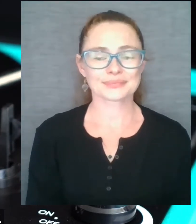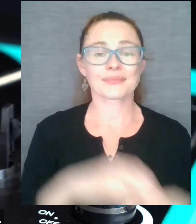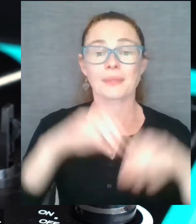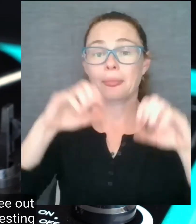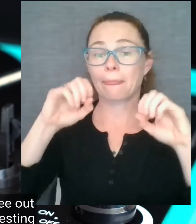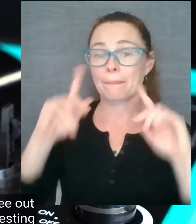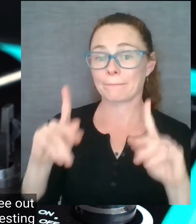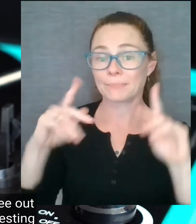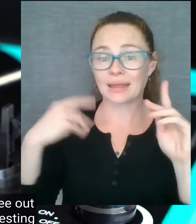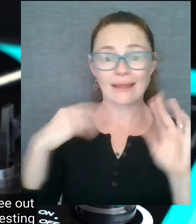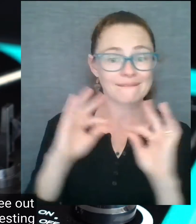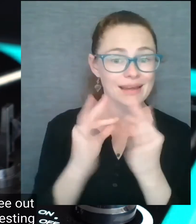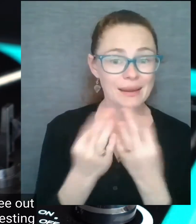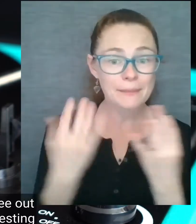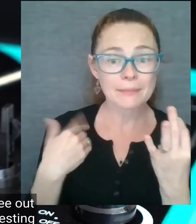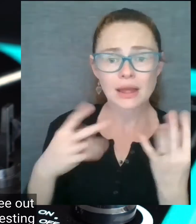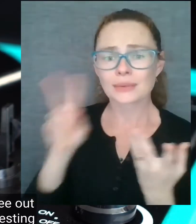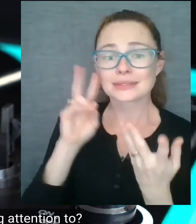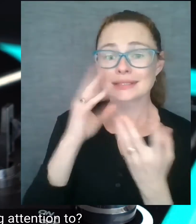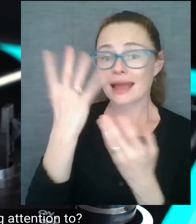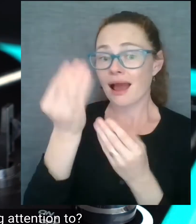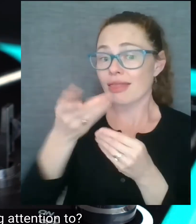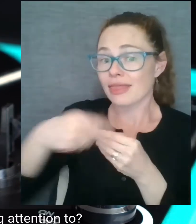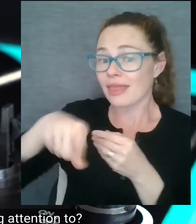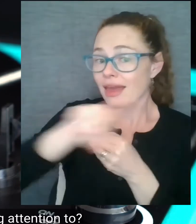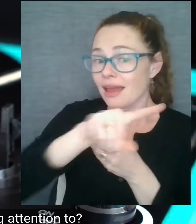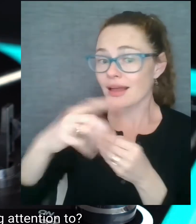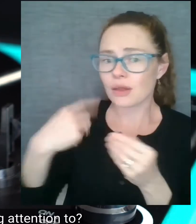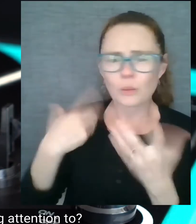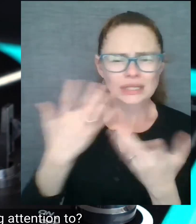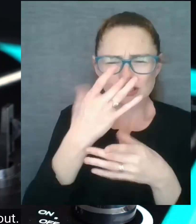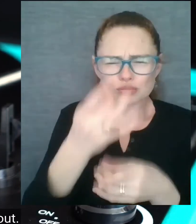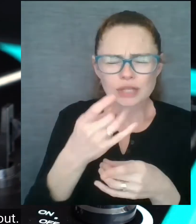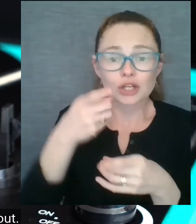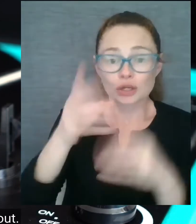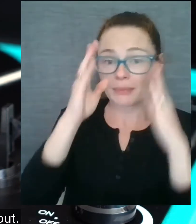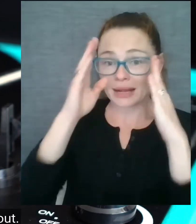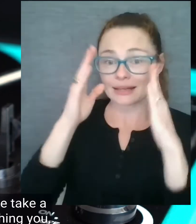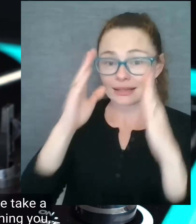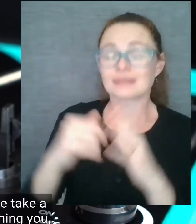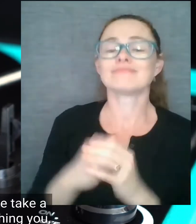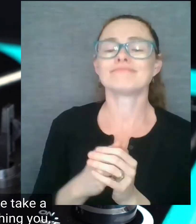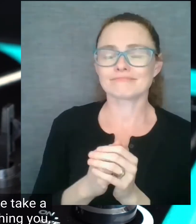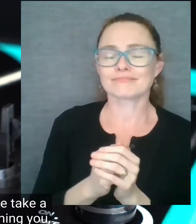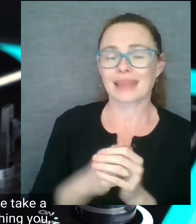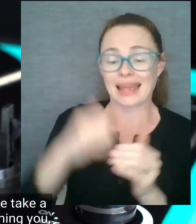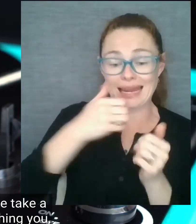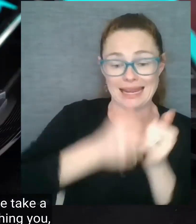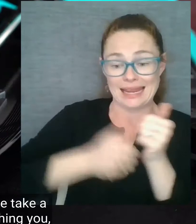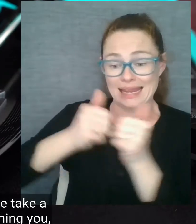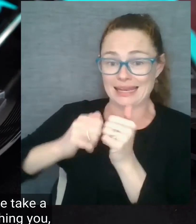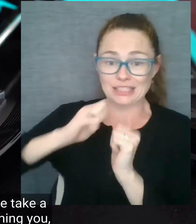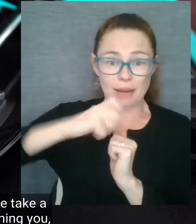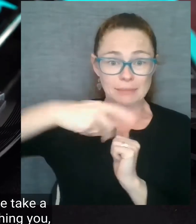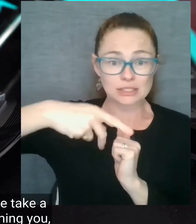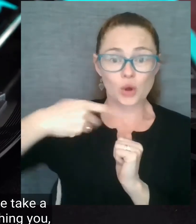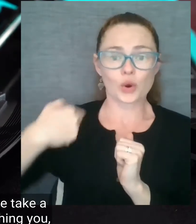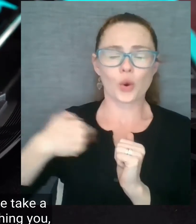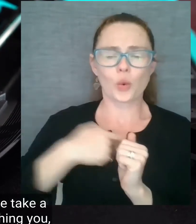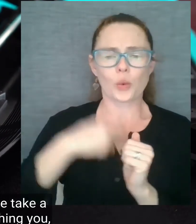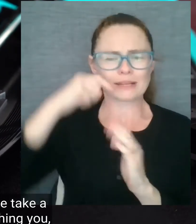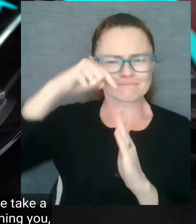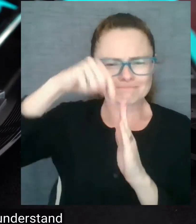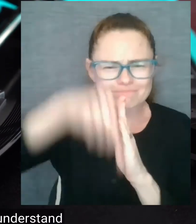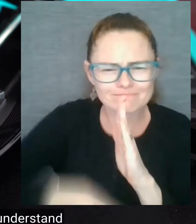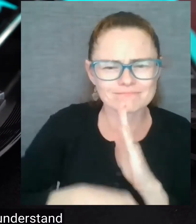Okay, fam, so what do we see out there that's interesting that you should be paying attention to? Well, check it out. In every episode, we take a deep look at